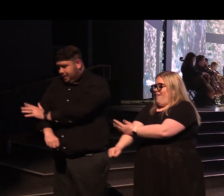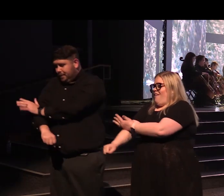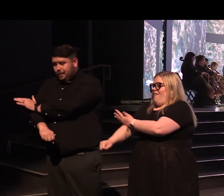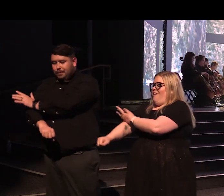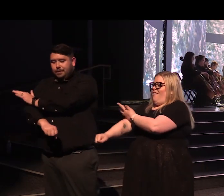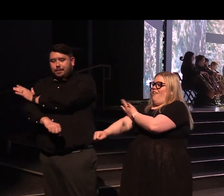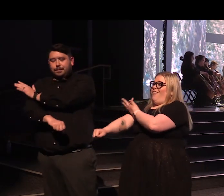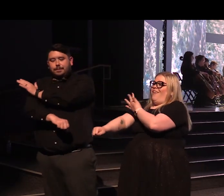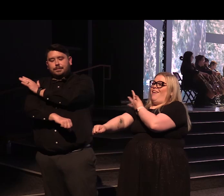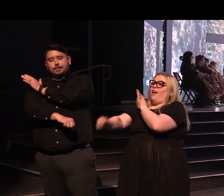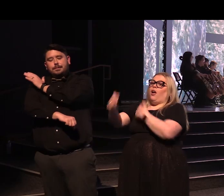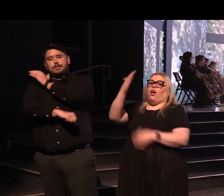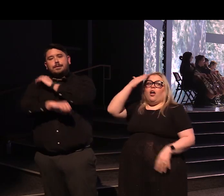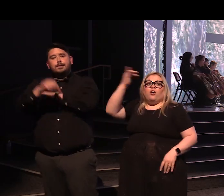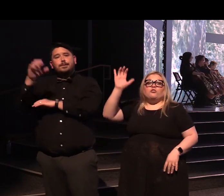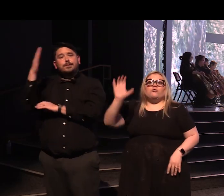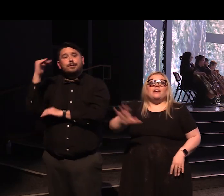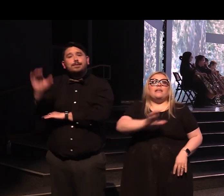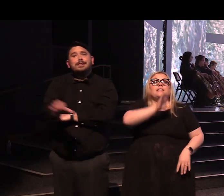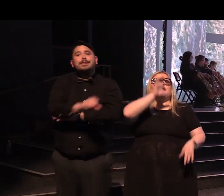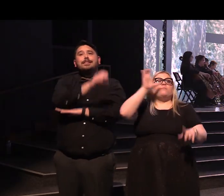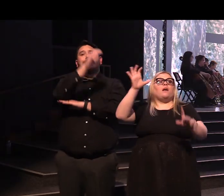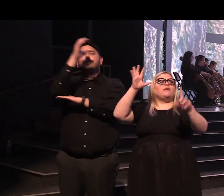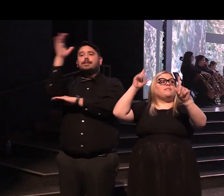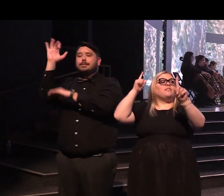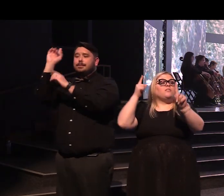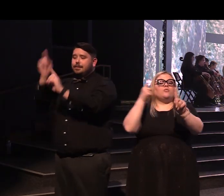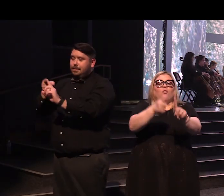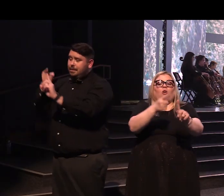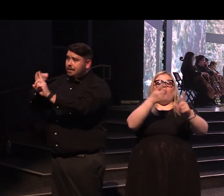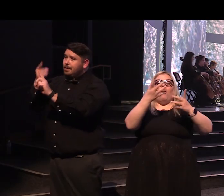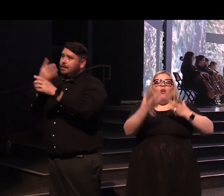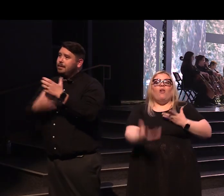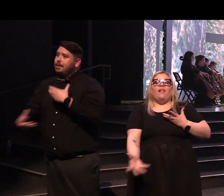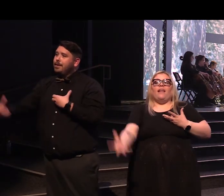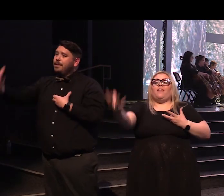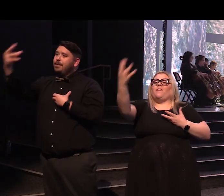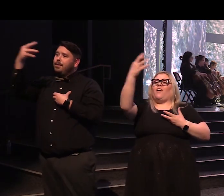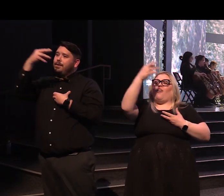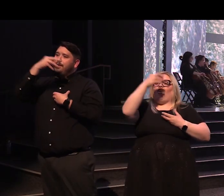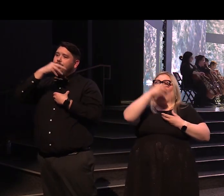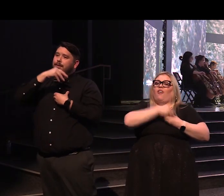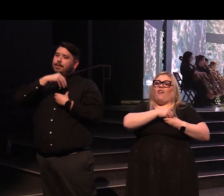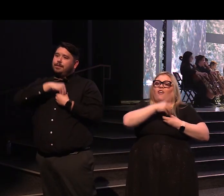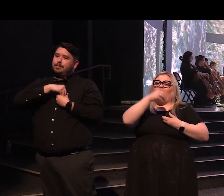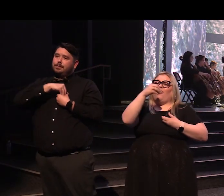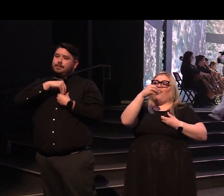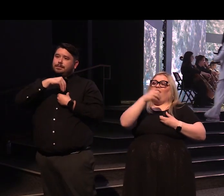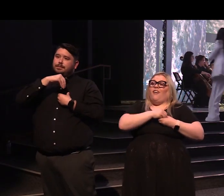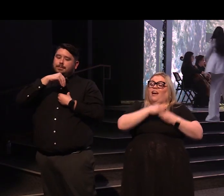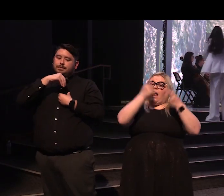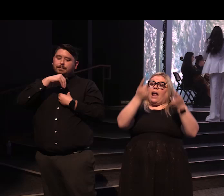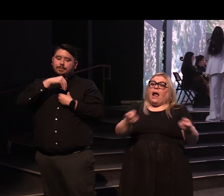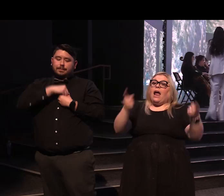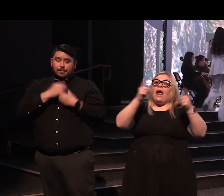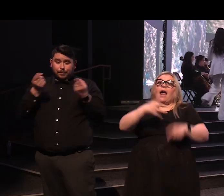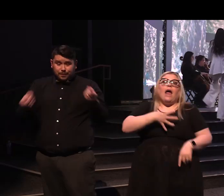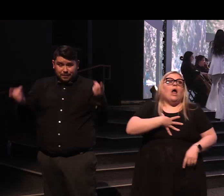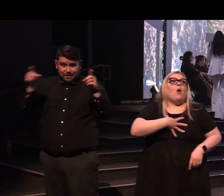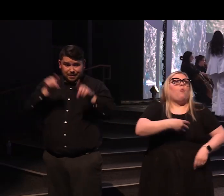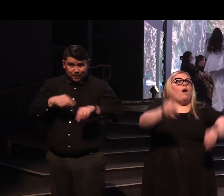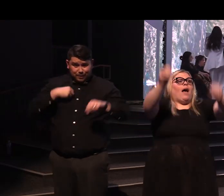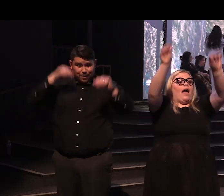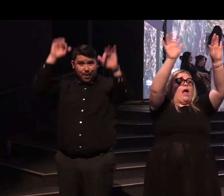every heart. 'Cause Christmas is all in the heart.